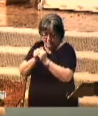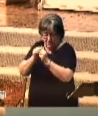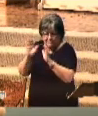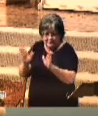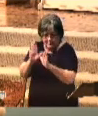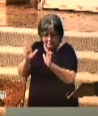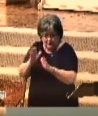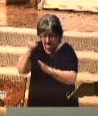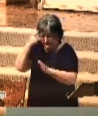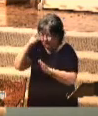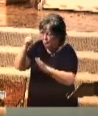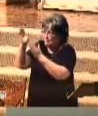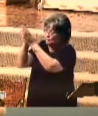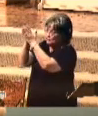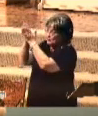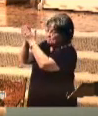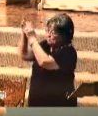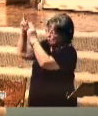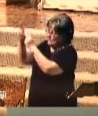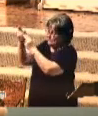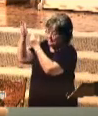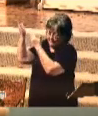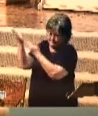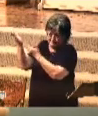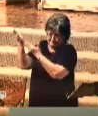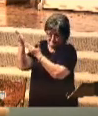him our praise and our honor unto him.